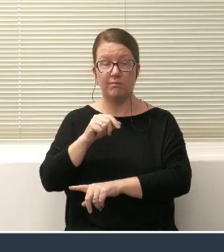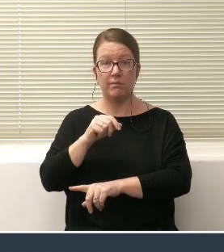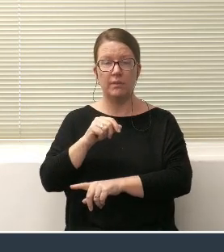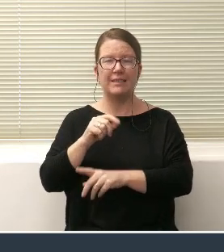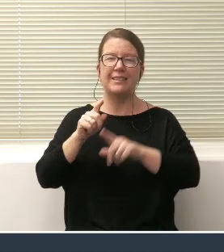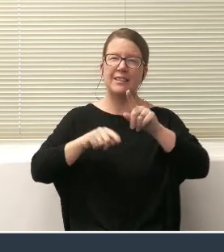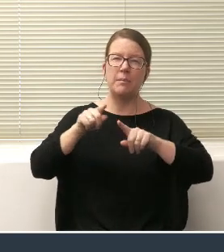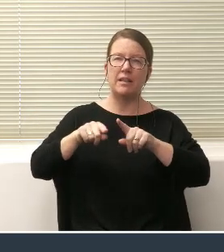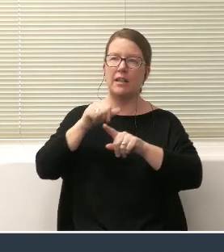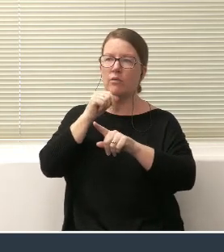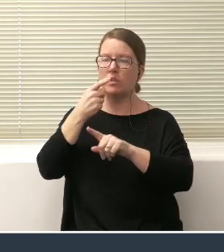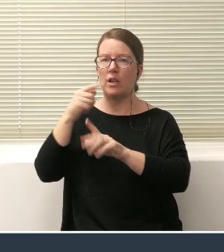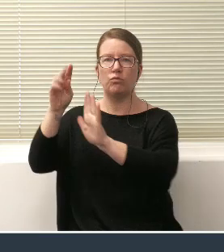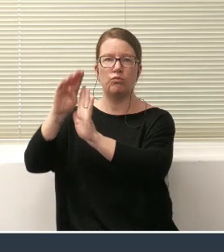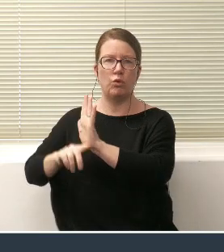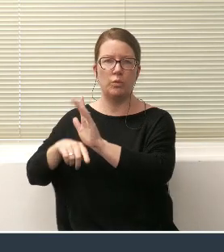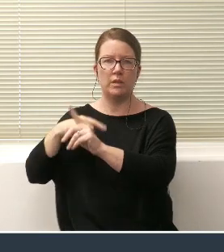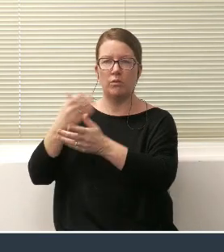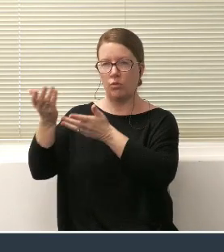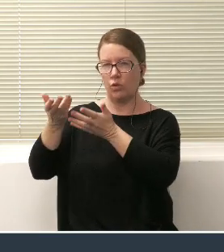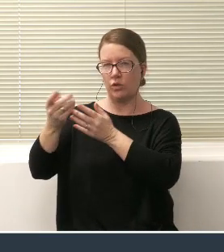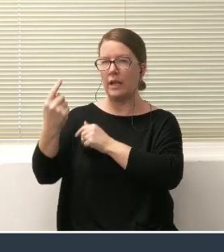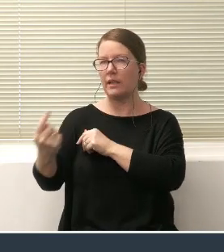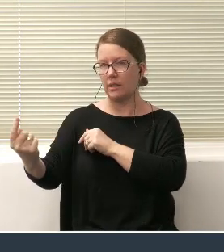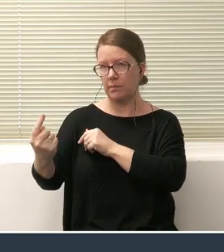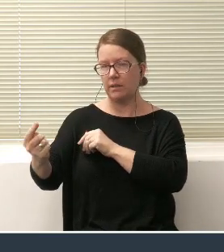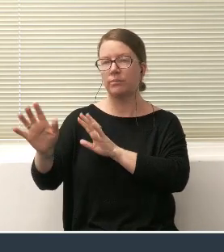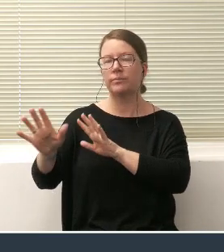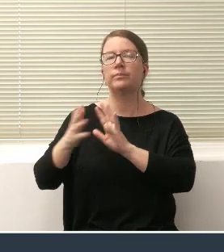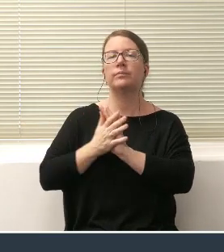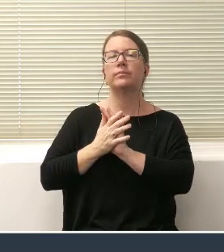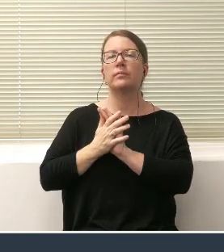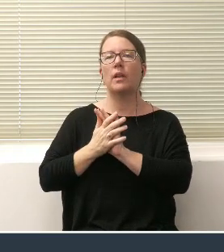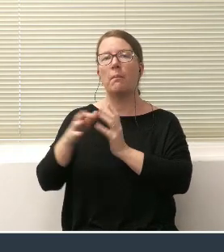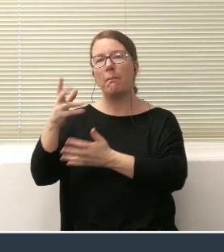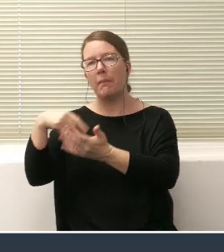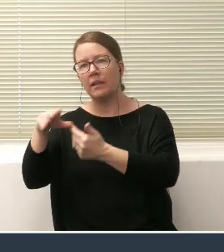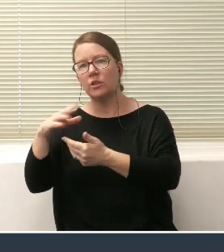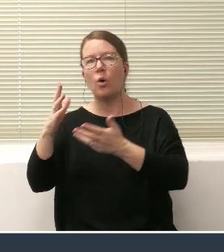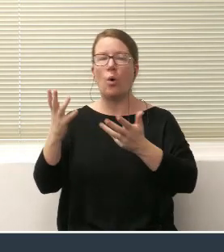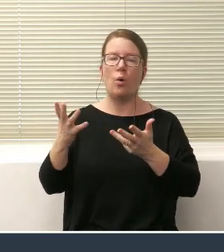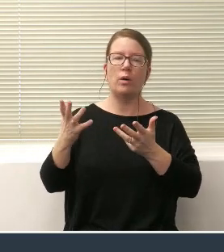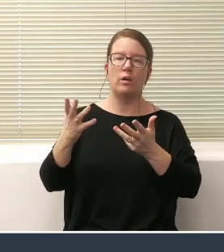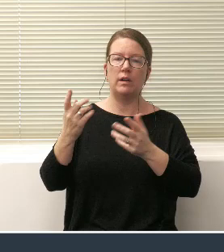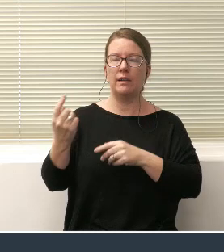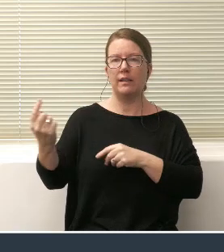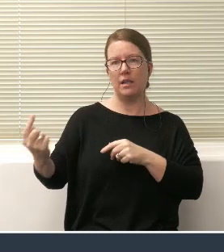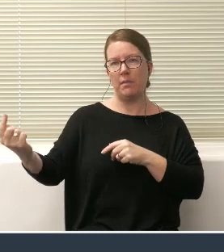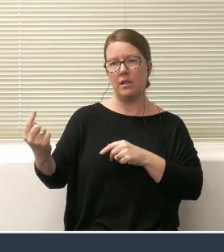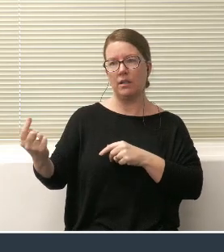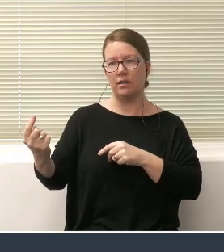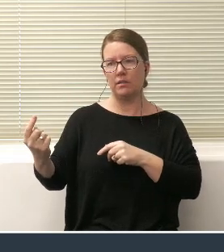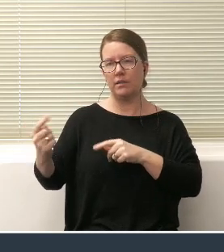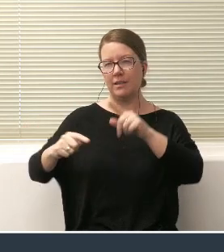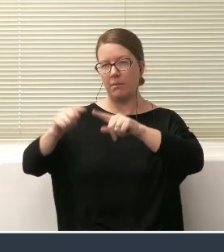on any negotiations with any external partner, either under mixed or under